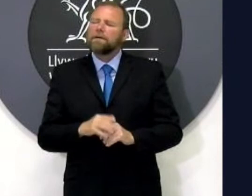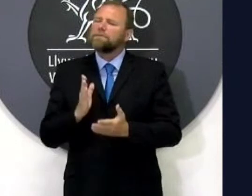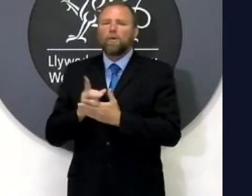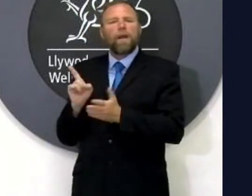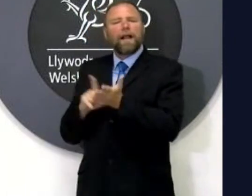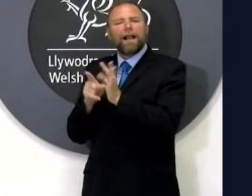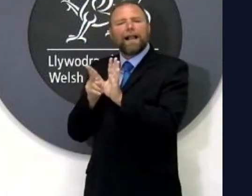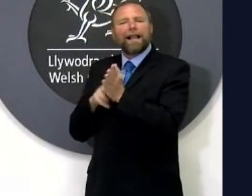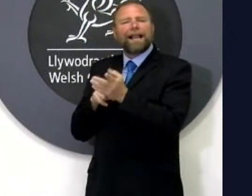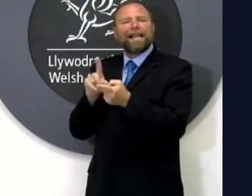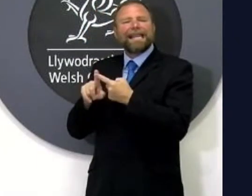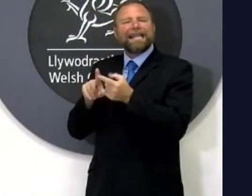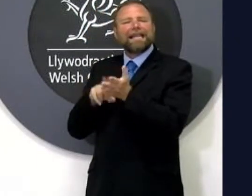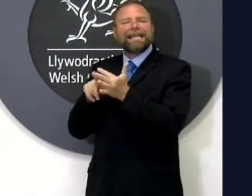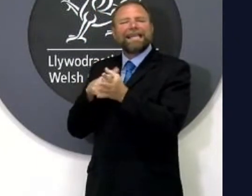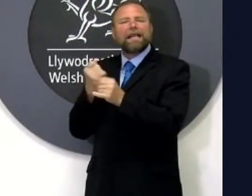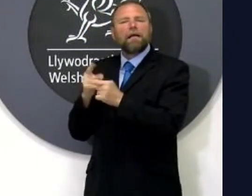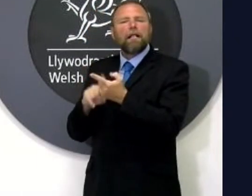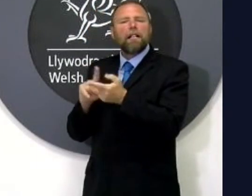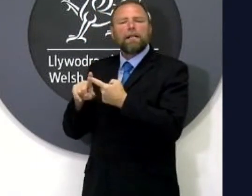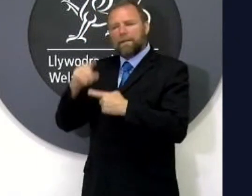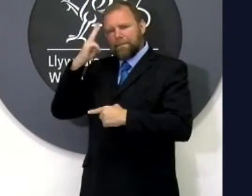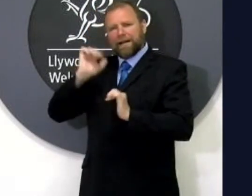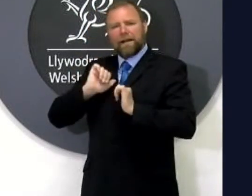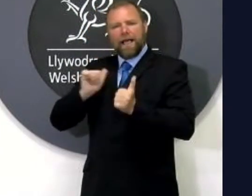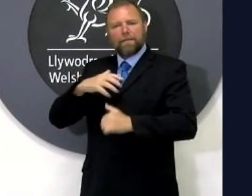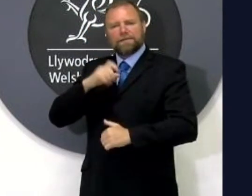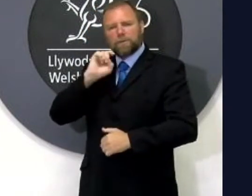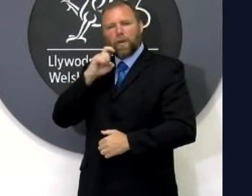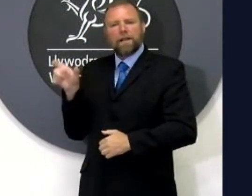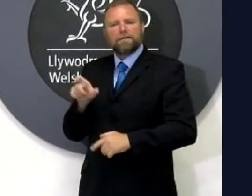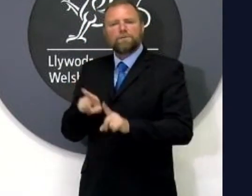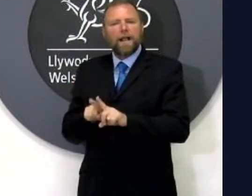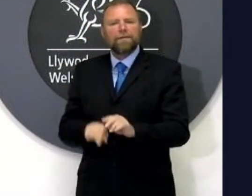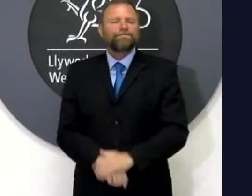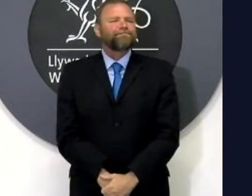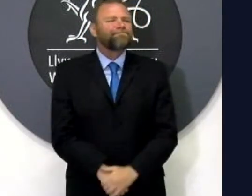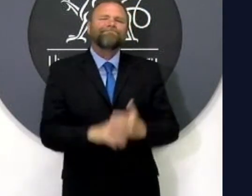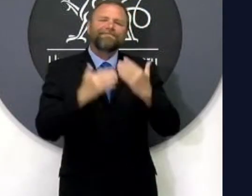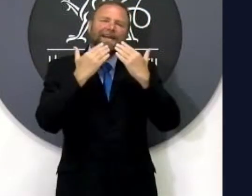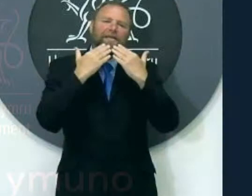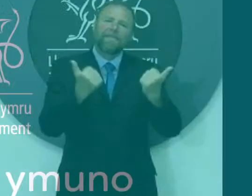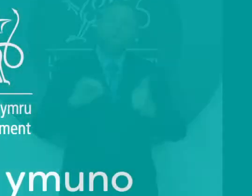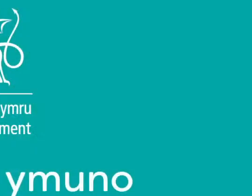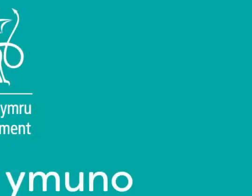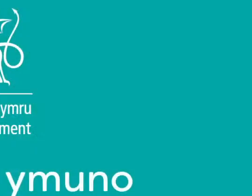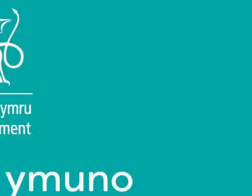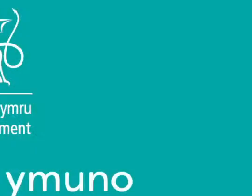as the Mental Health Minister, will do. Diolch yn fawr iawn i chi gyd.